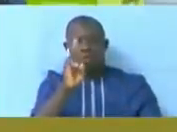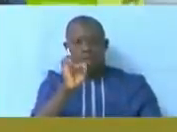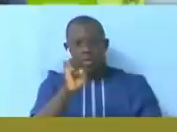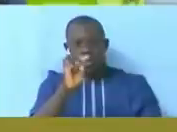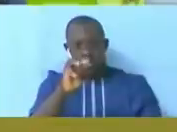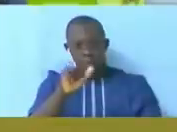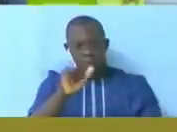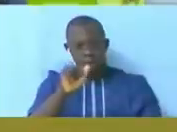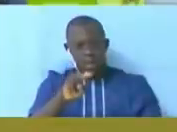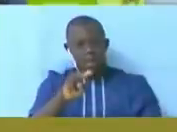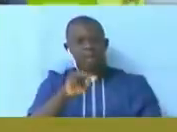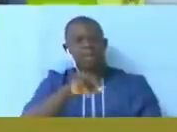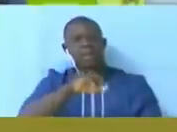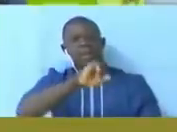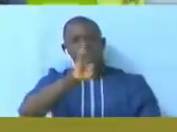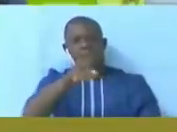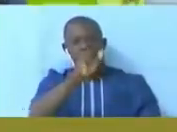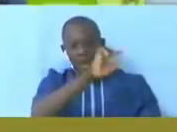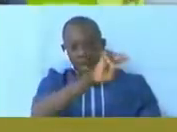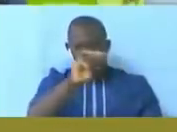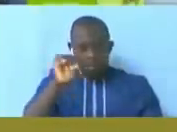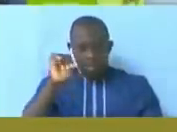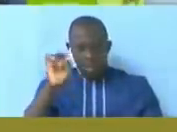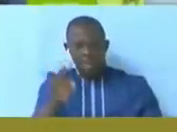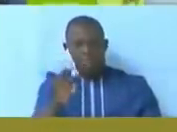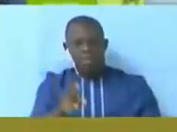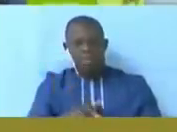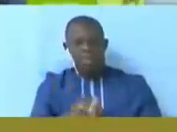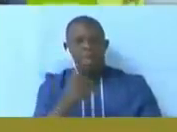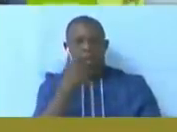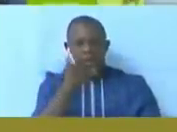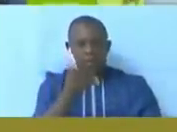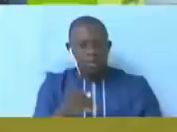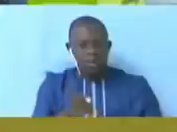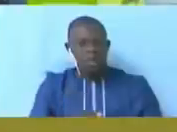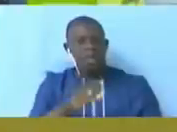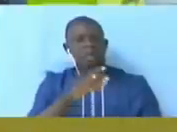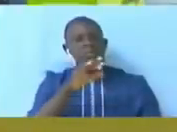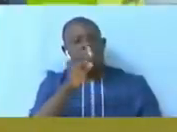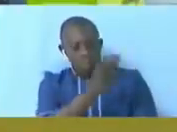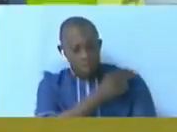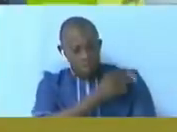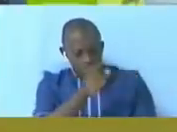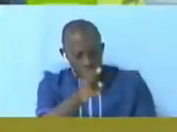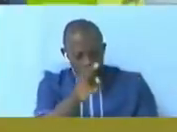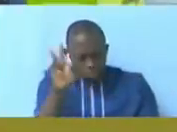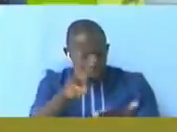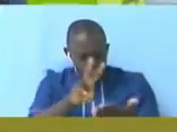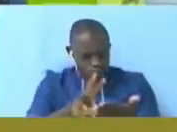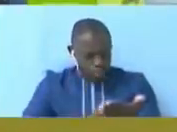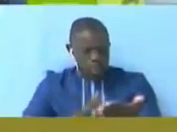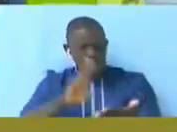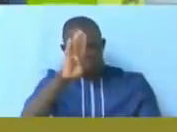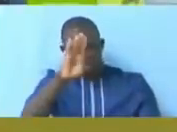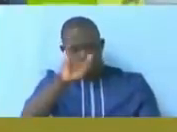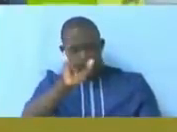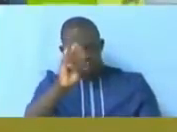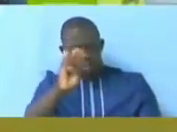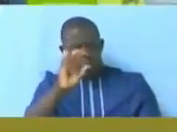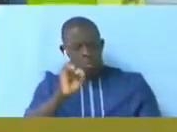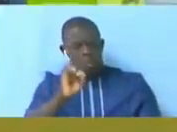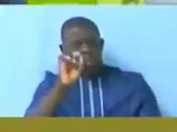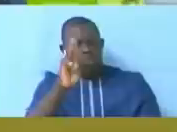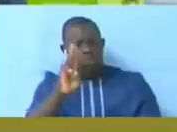I said, Master, did you read Babakar's letter? He said, yes. In fact, that's a matter I want to discuss with you. Ngai, Master, muna ye letter osoto le